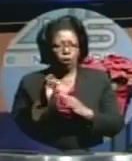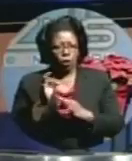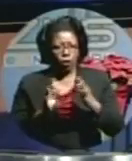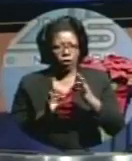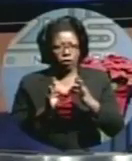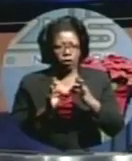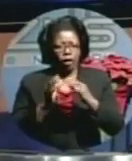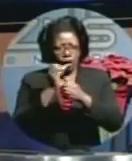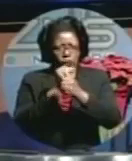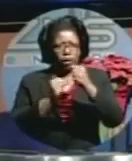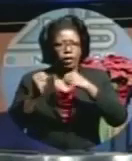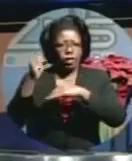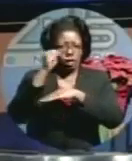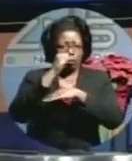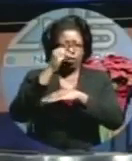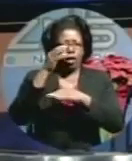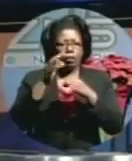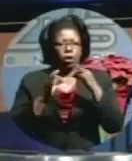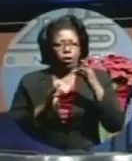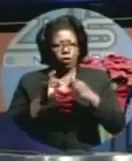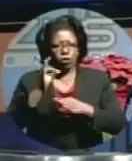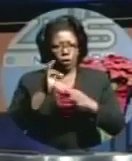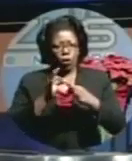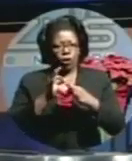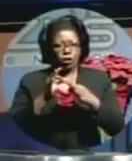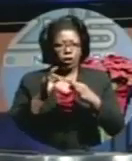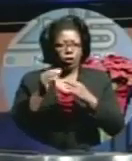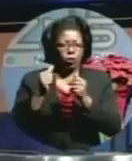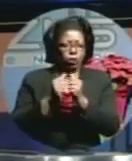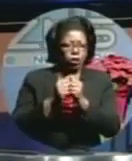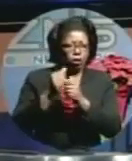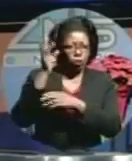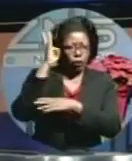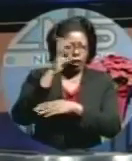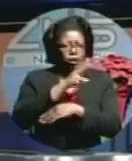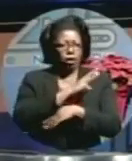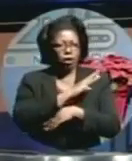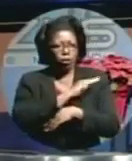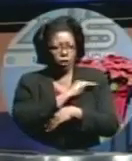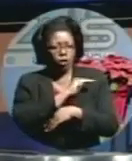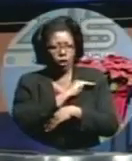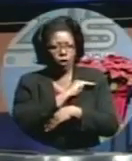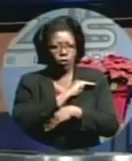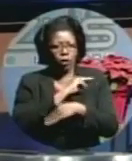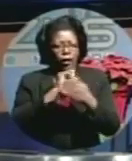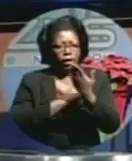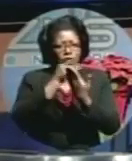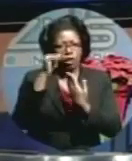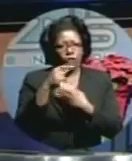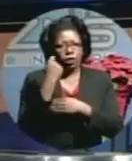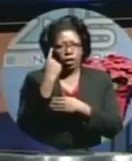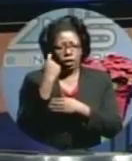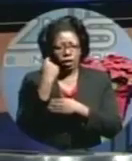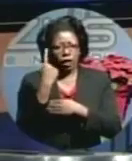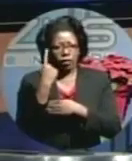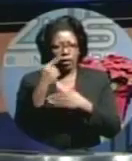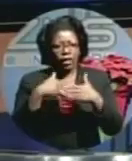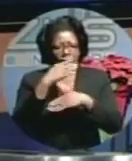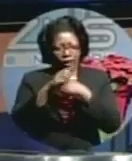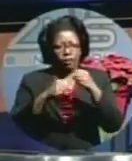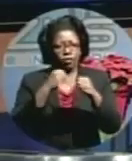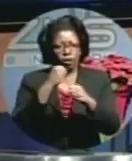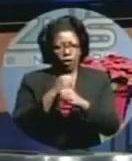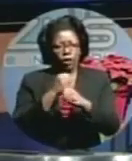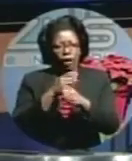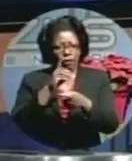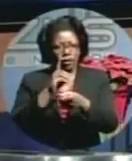appeared in the Supreme Court yesterday before Acting Justice Wayne Monroe, who adjourned the matter to January 11th of next year, when a date is to be